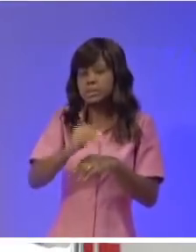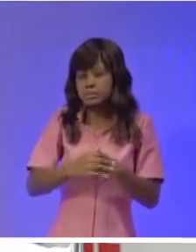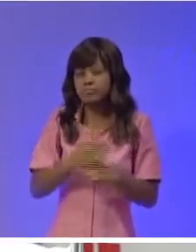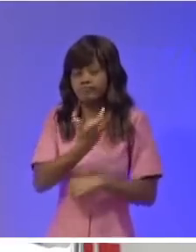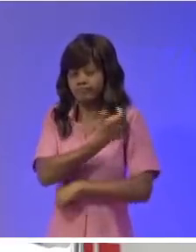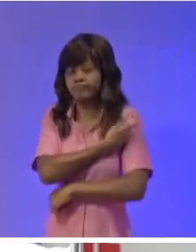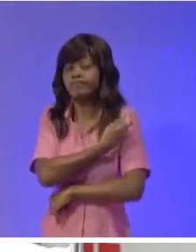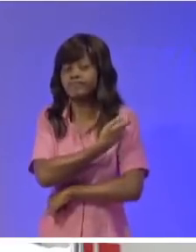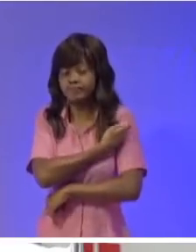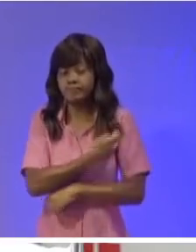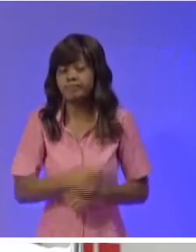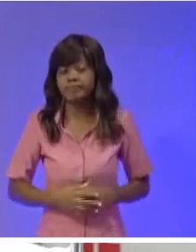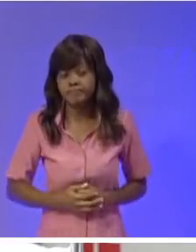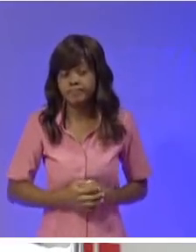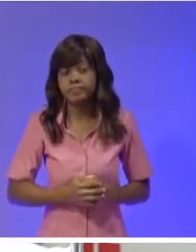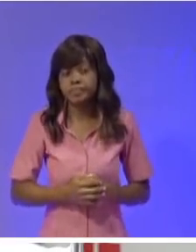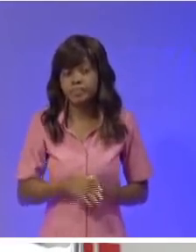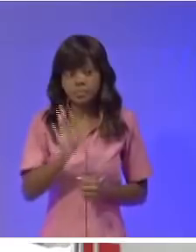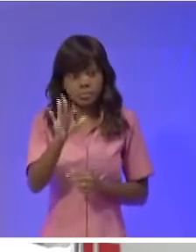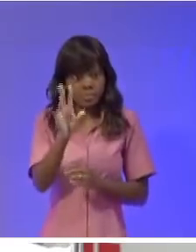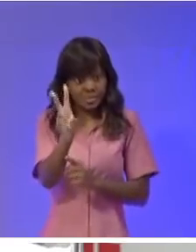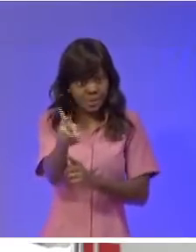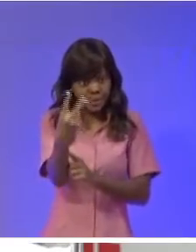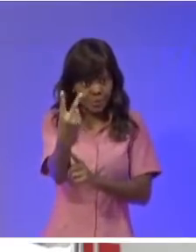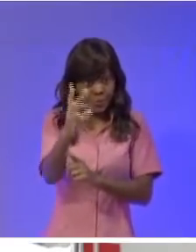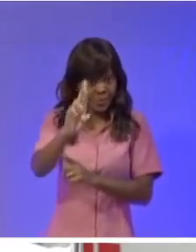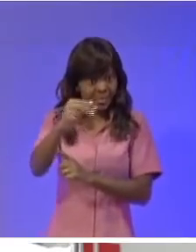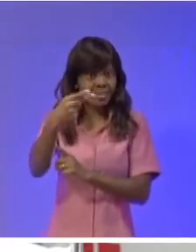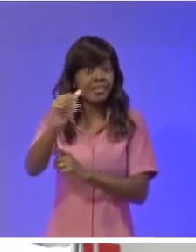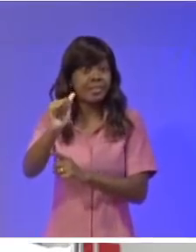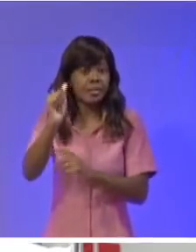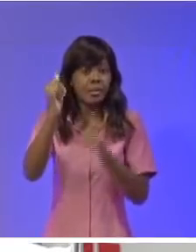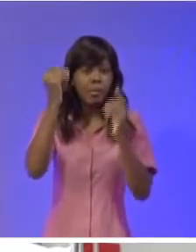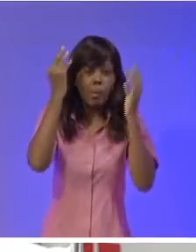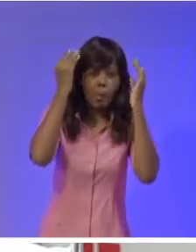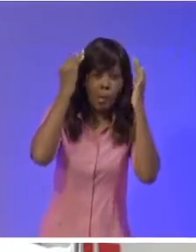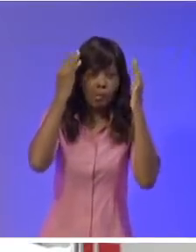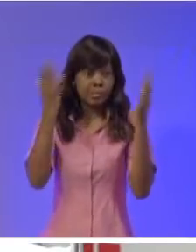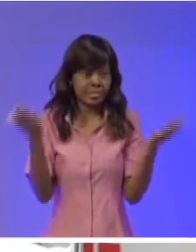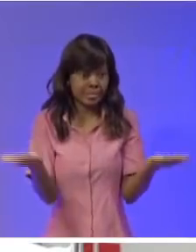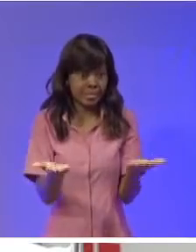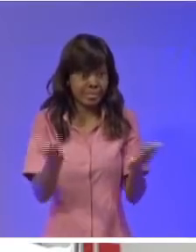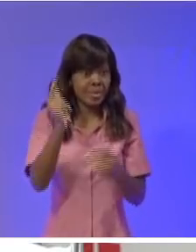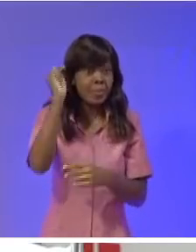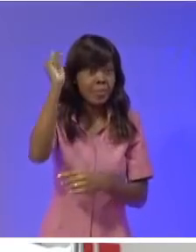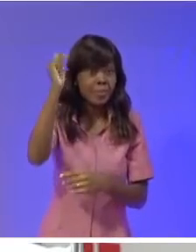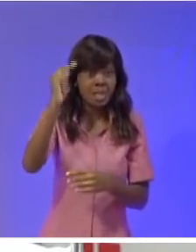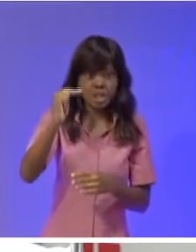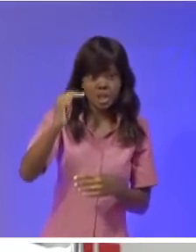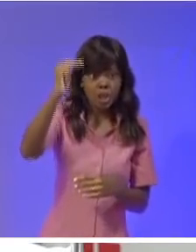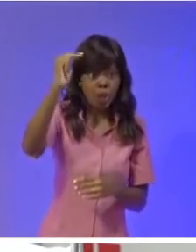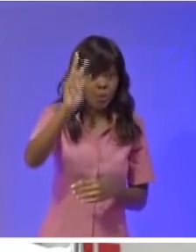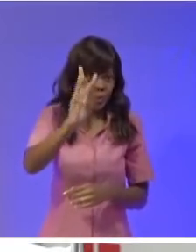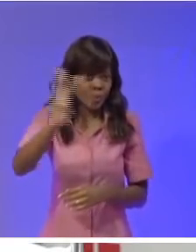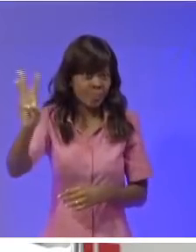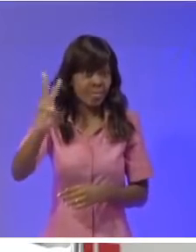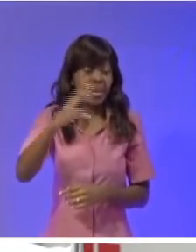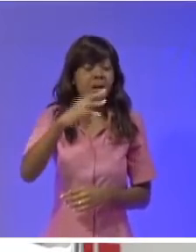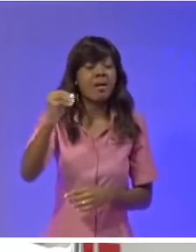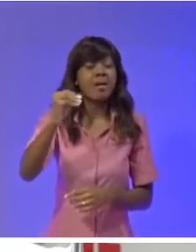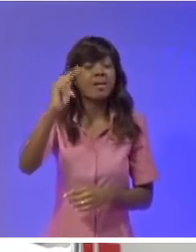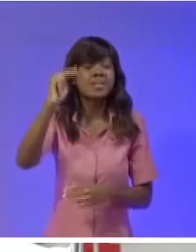concerned about in Trinidad are Northwest and North Central.